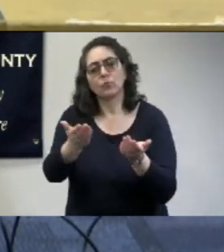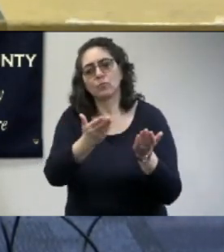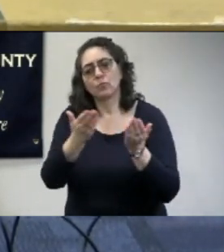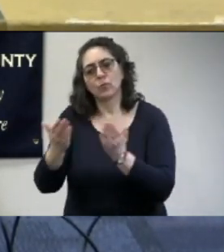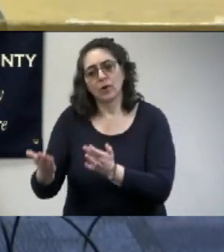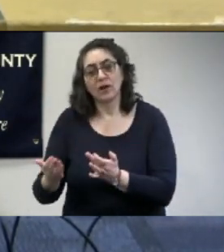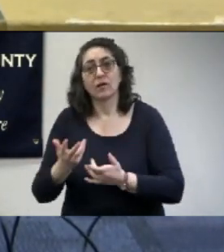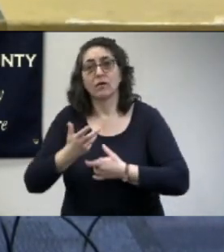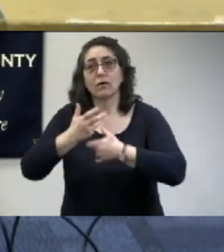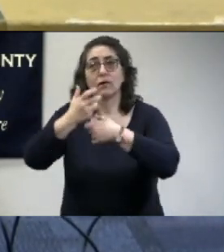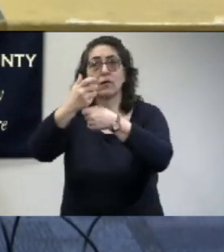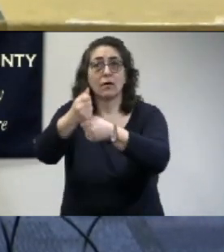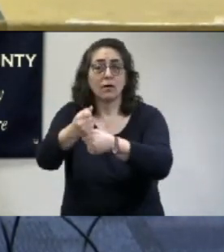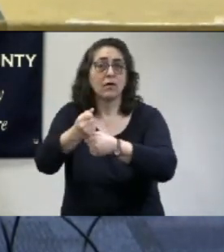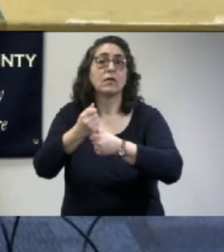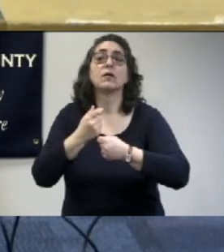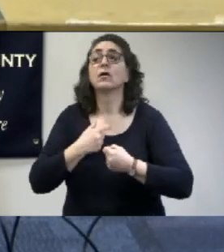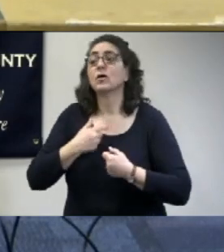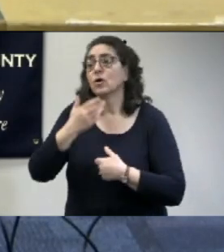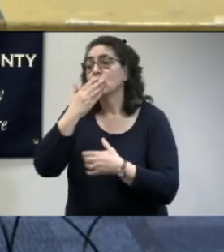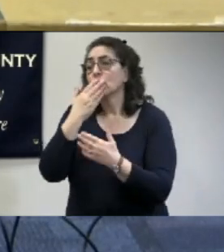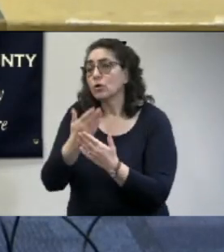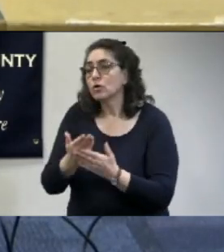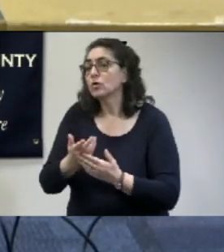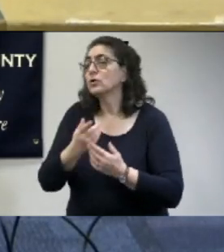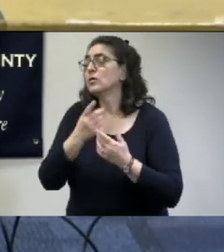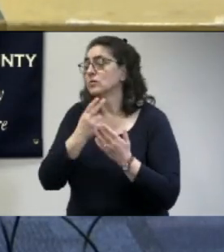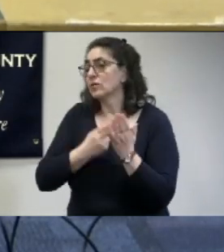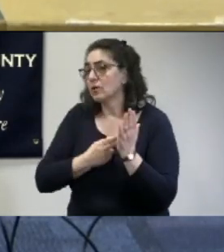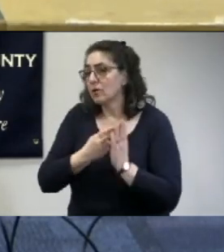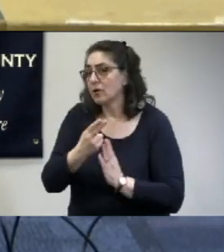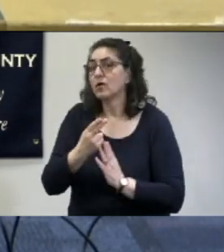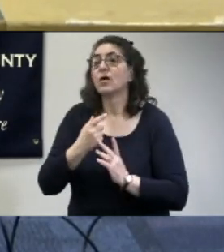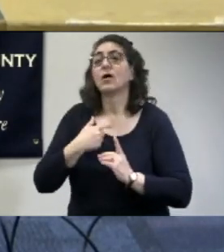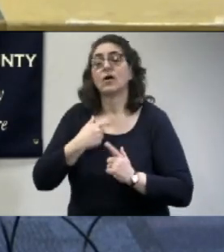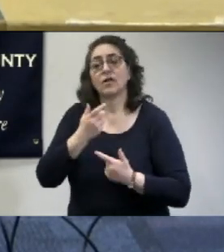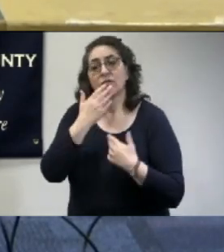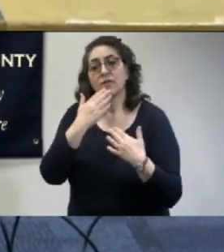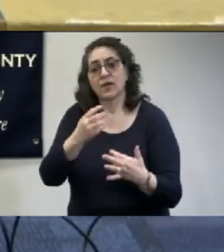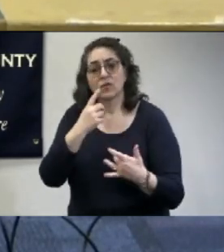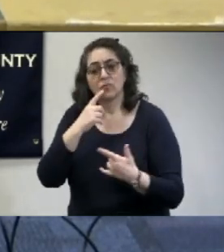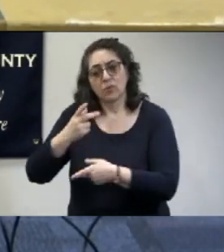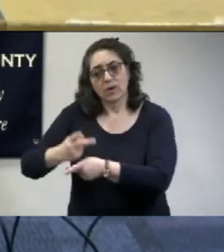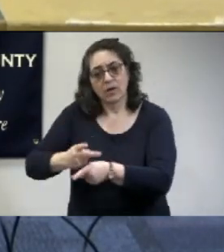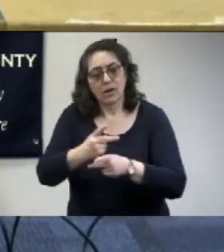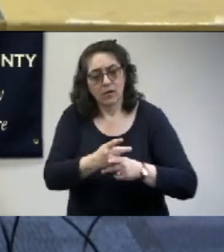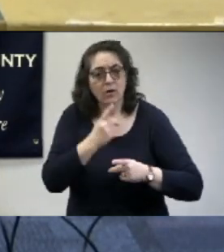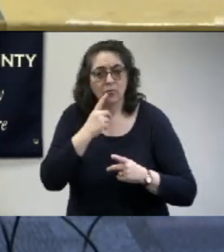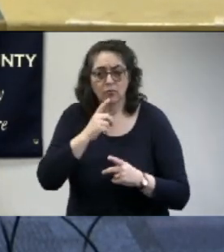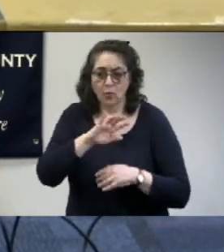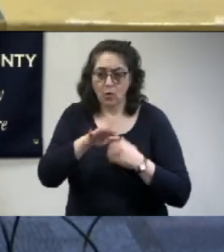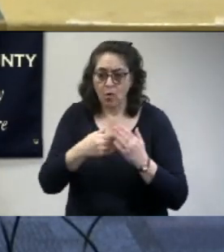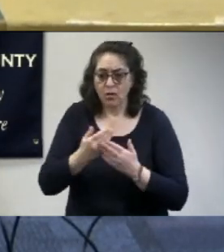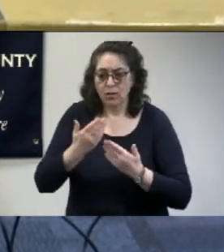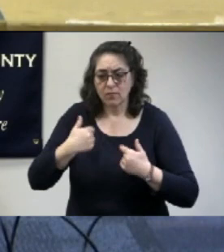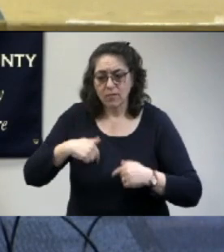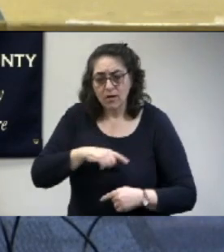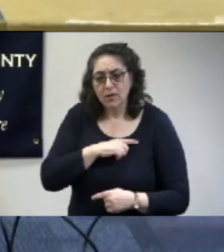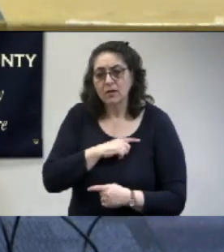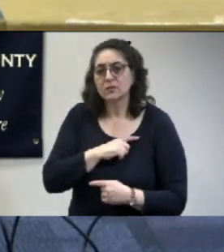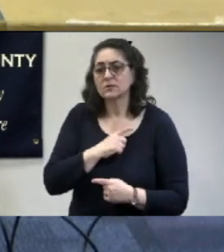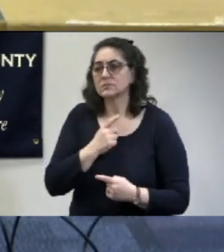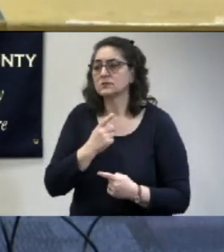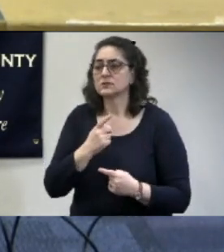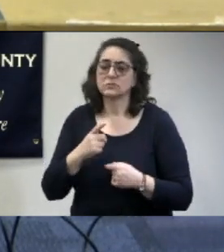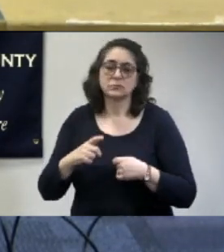trustworthy, good and true, and we thank you for caring for us so deeply and beautifully.